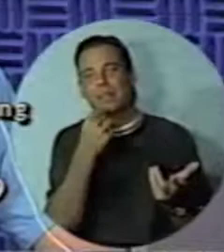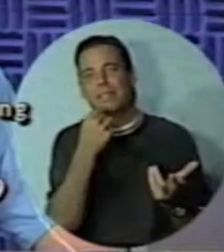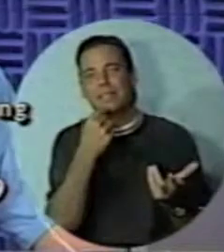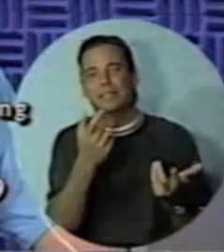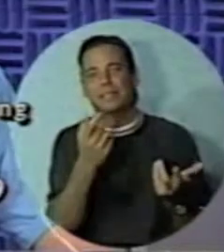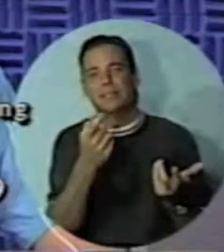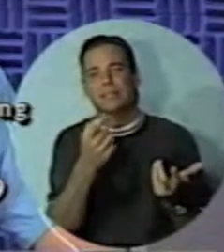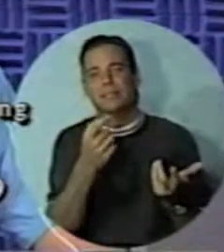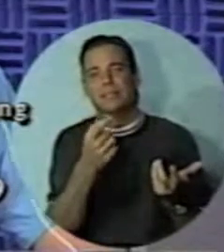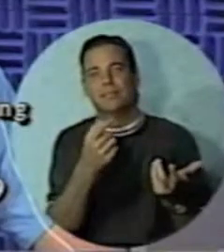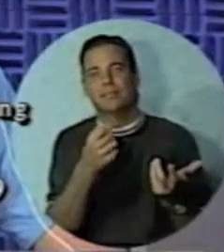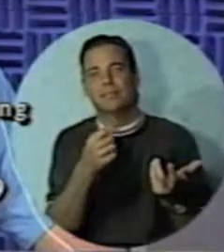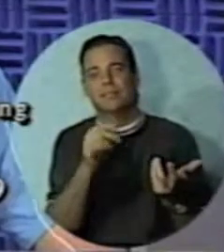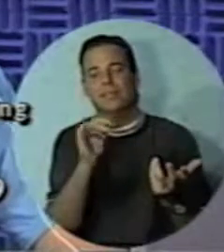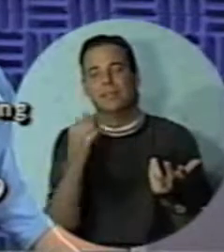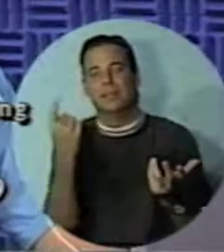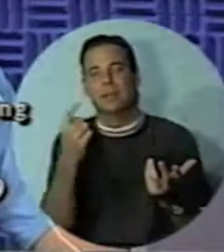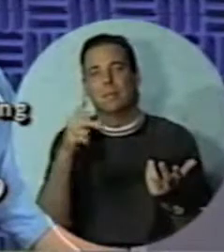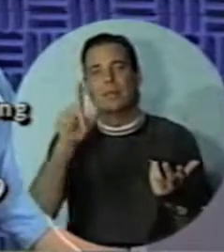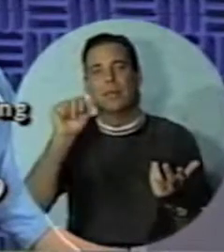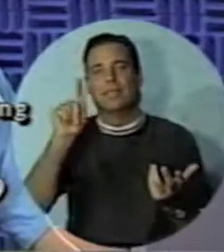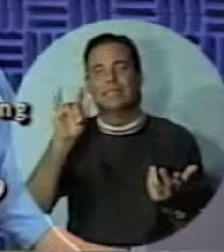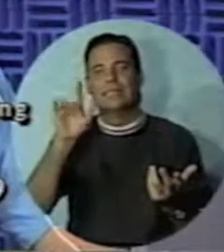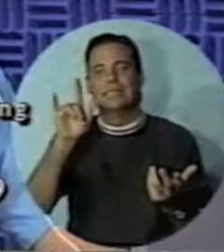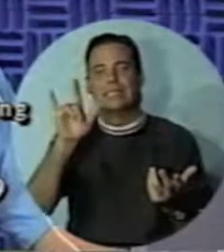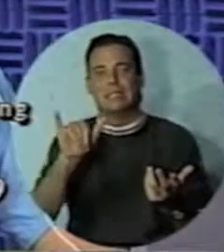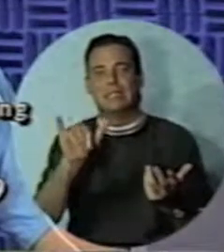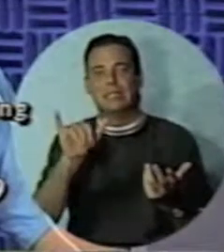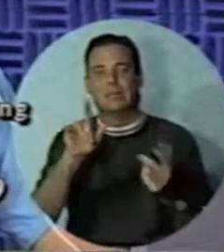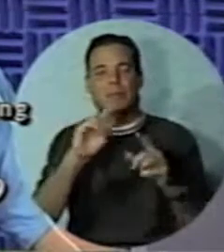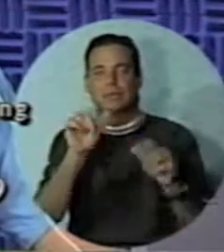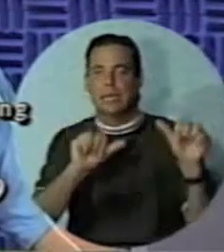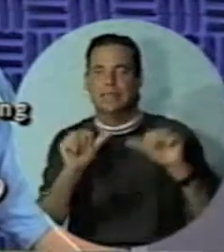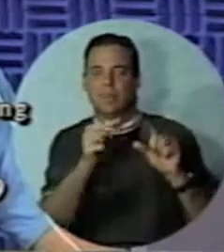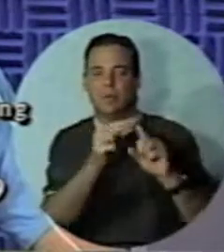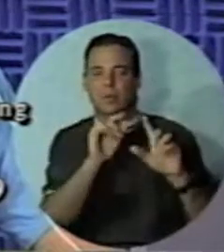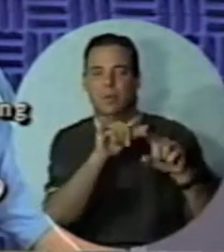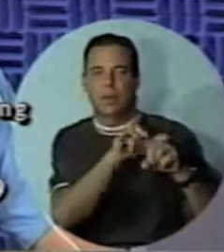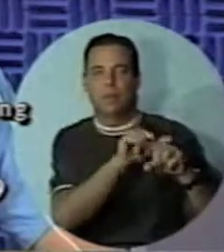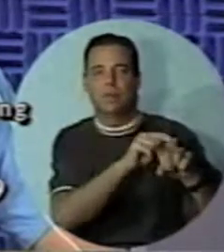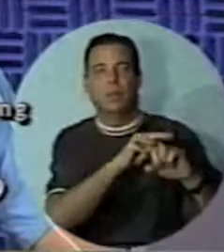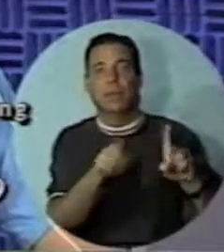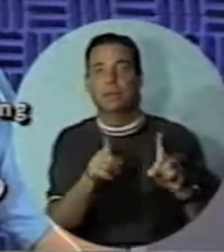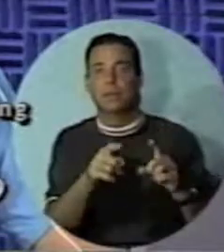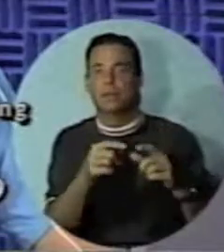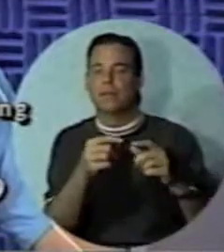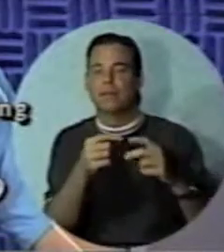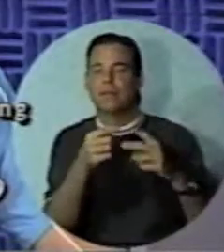plasticity, but that's a scientific term, but it's very movable to different streams.